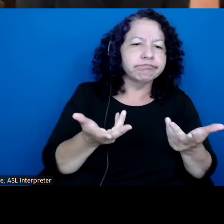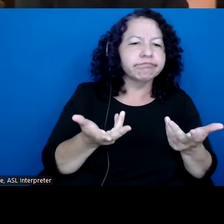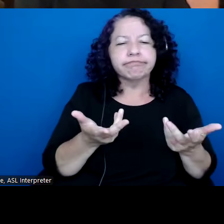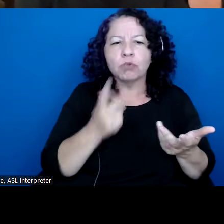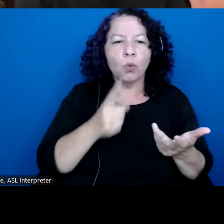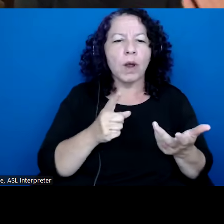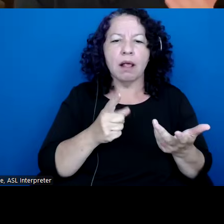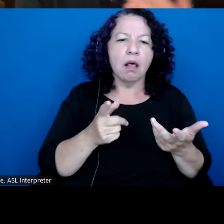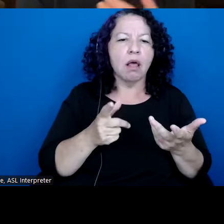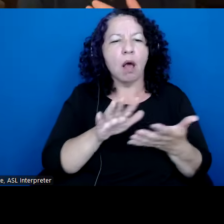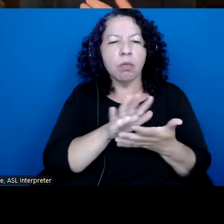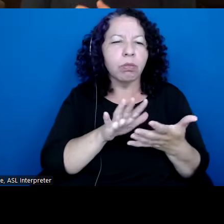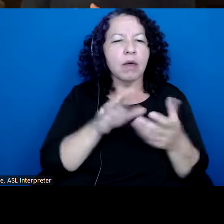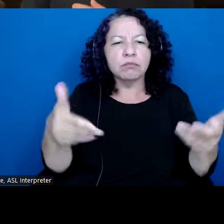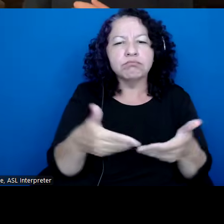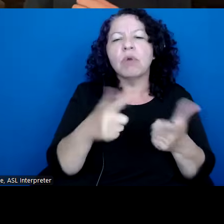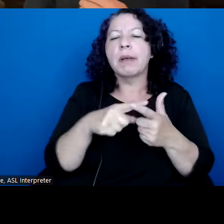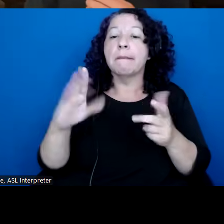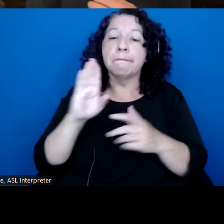of beer in world history,